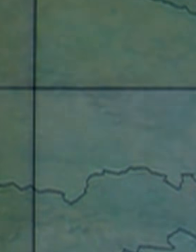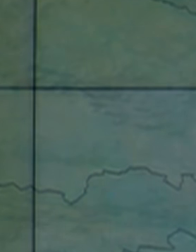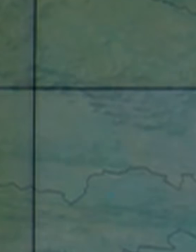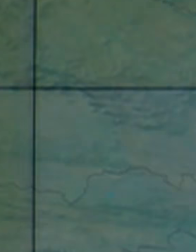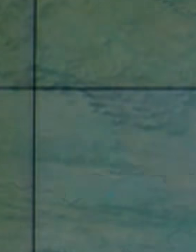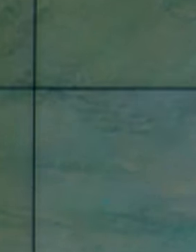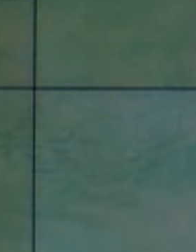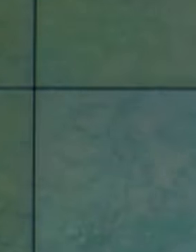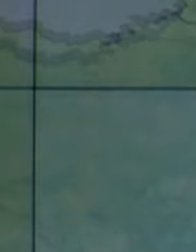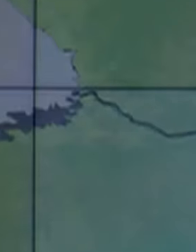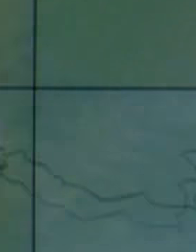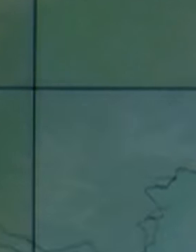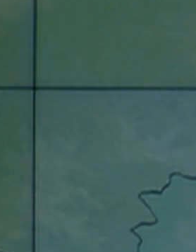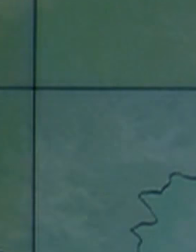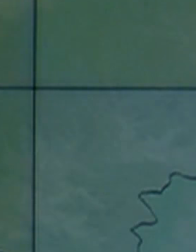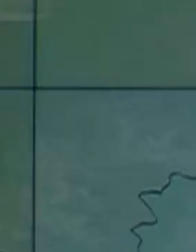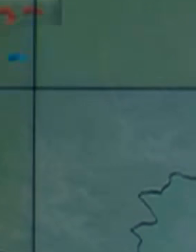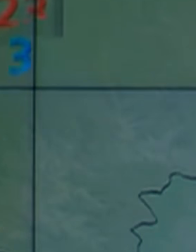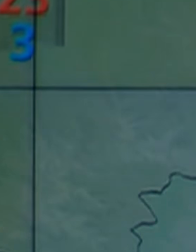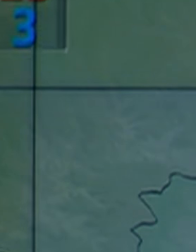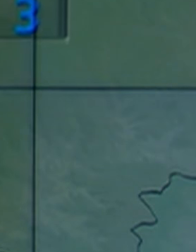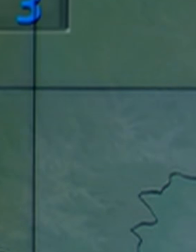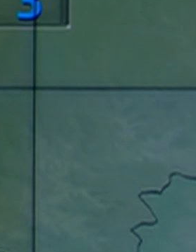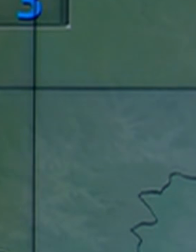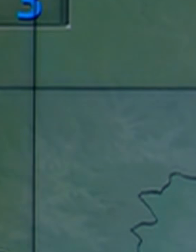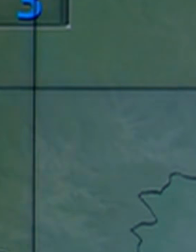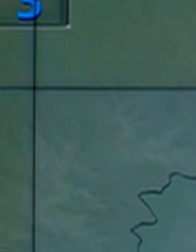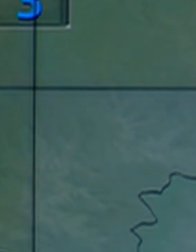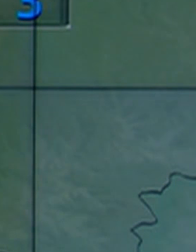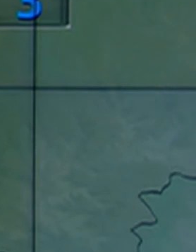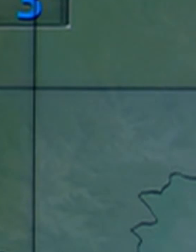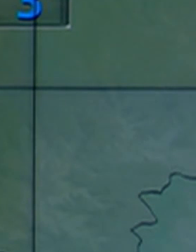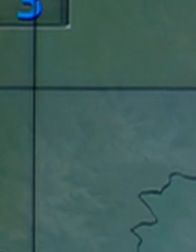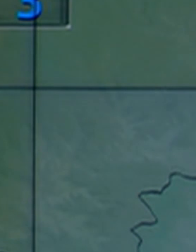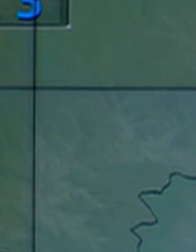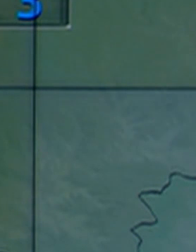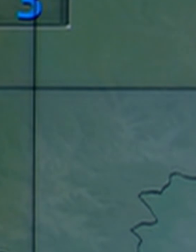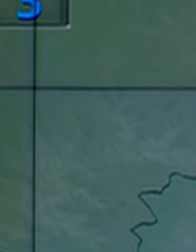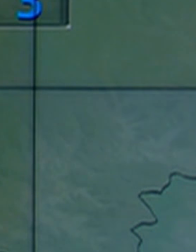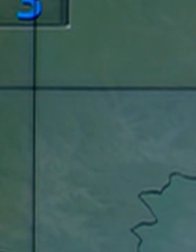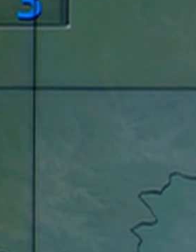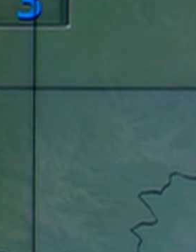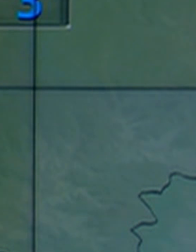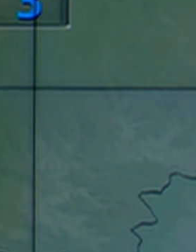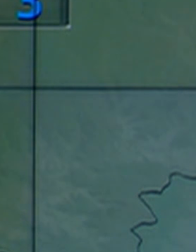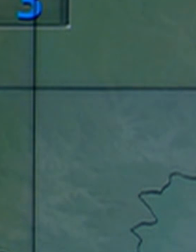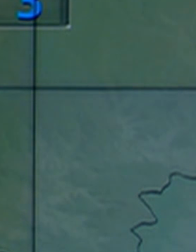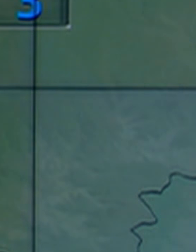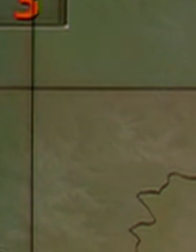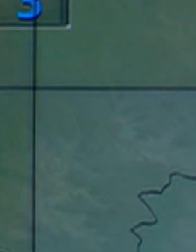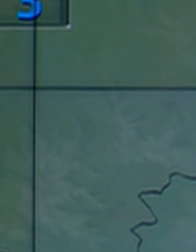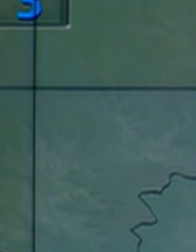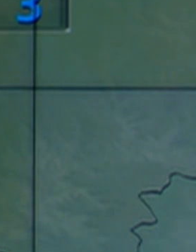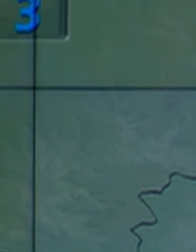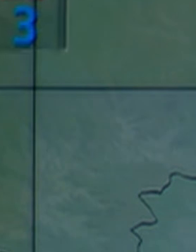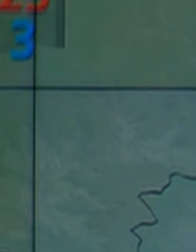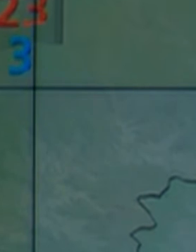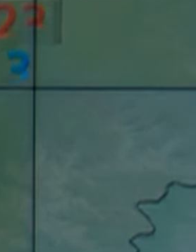tše 31 go provinceng ya Freistata le gona go tlabe go ntse go ruthetše Bothaville gona go tlabe go ntse go fiša Bloemfontein